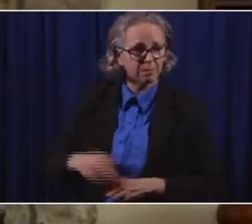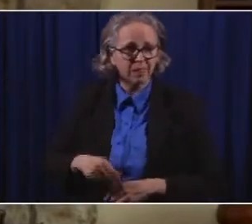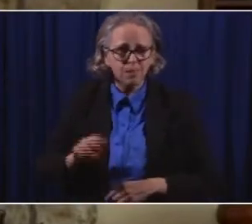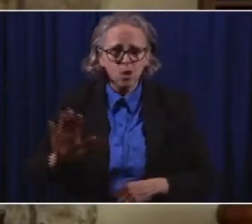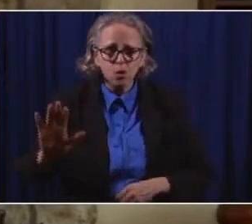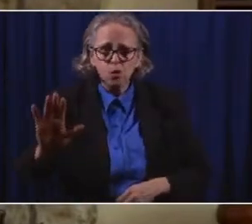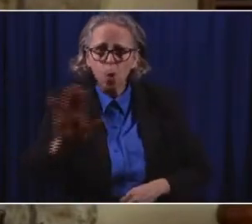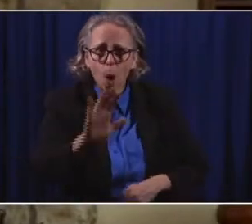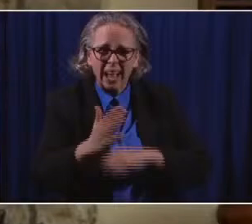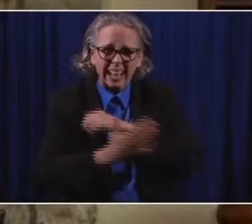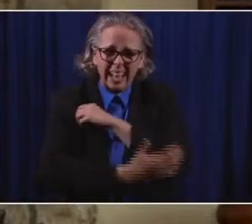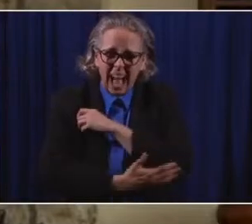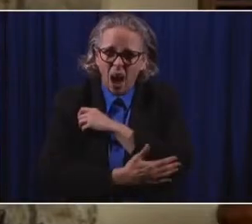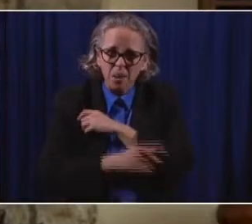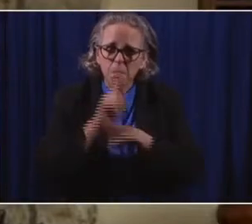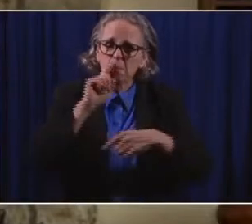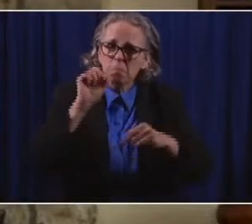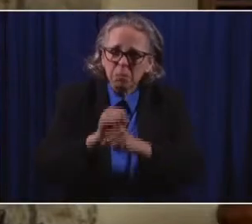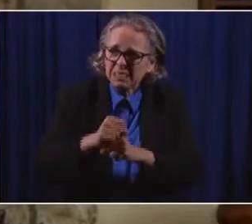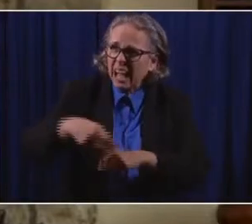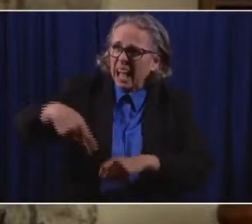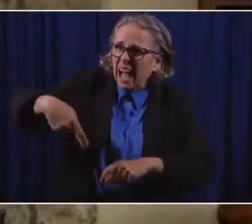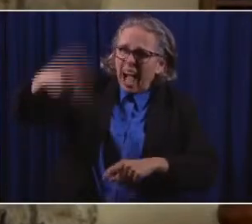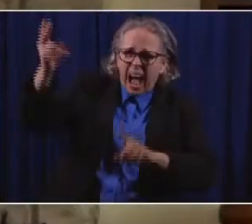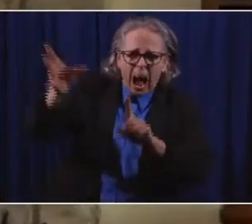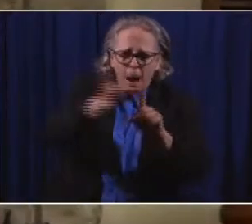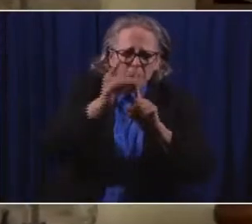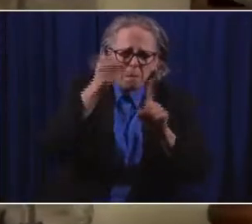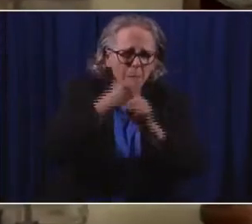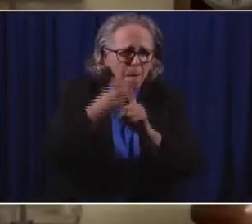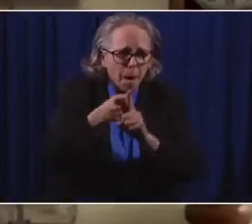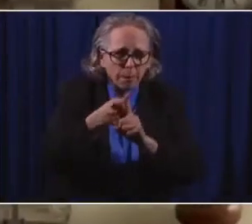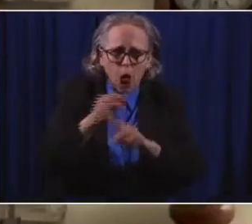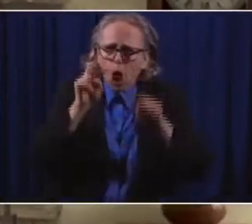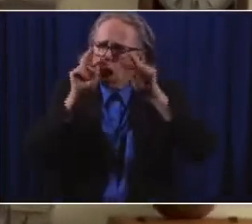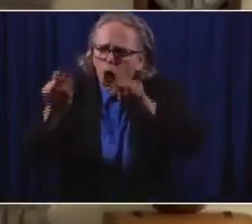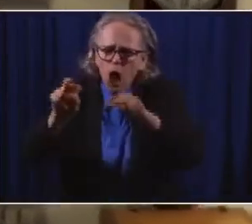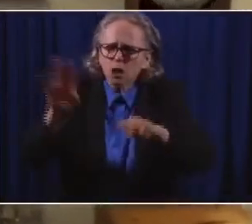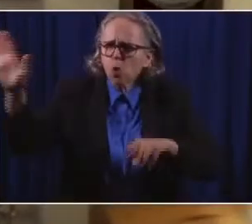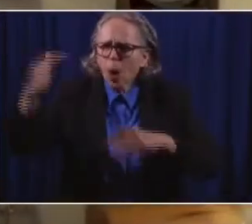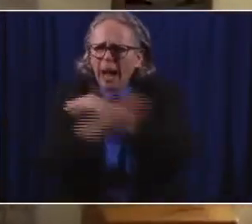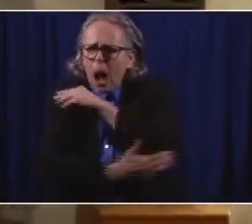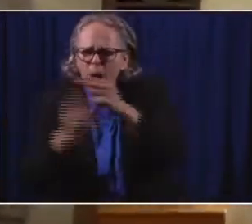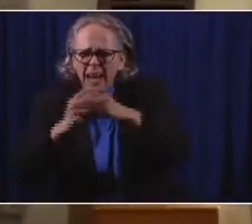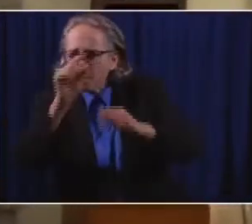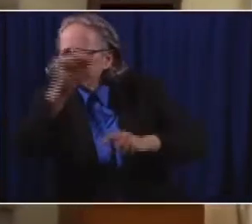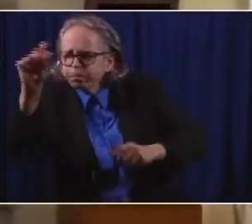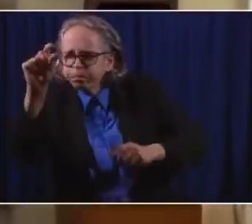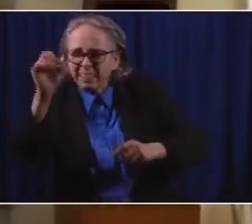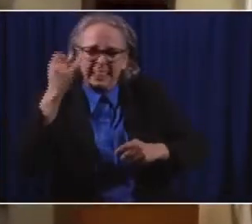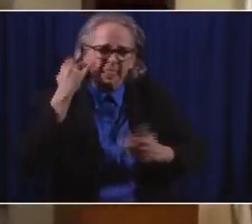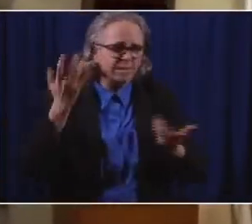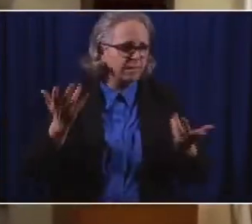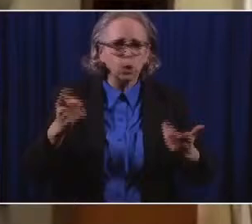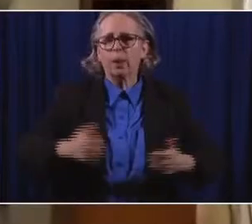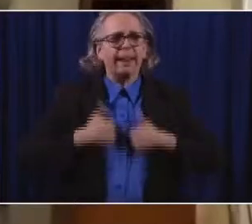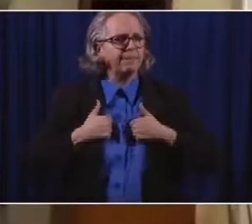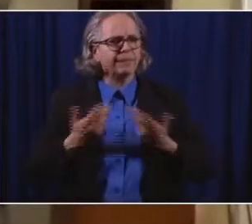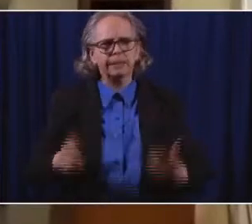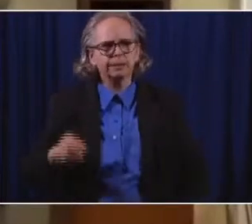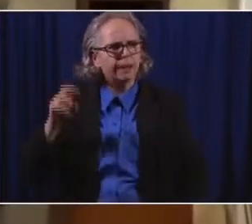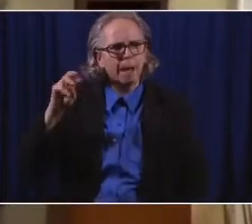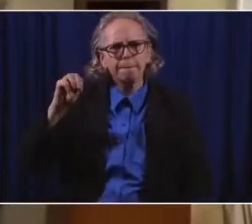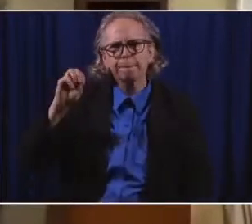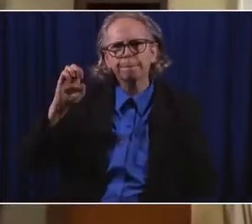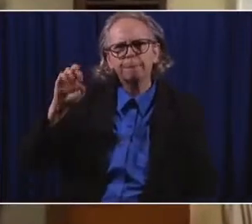incidence, if you're up here, set a goal. Let's say you're Mercer at 478, or you're